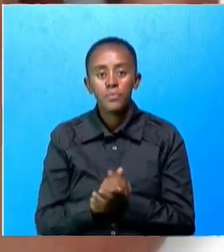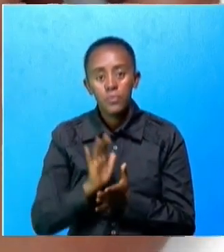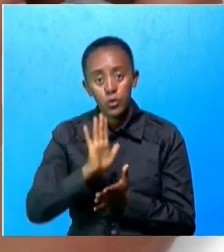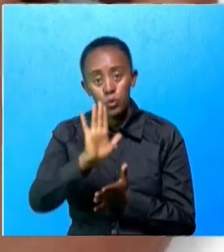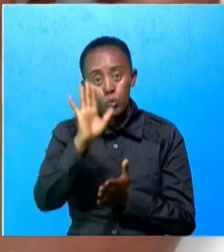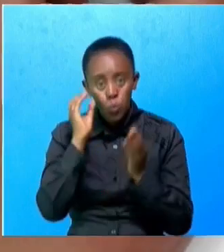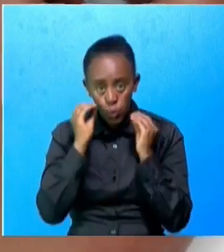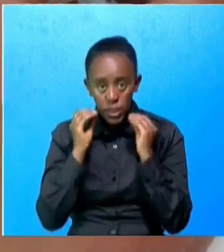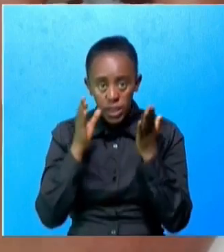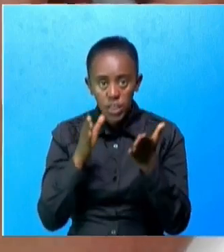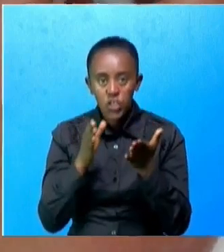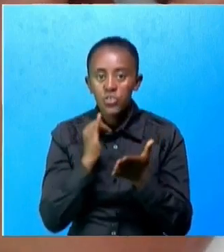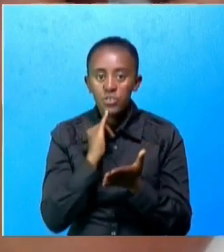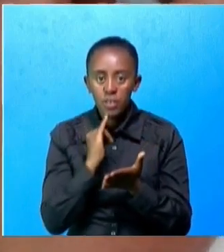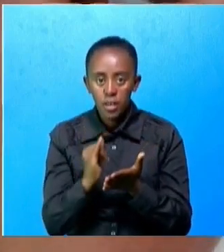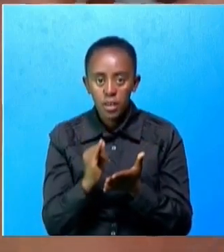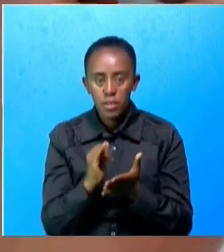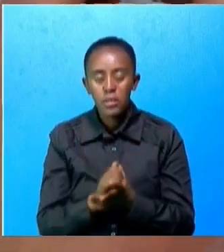is